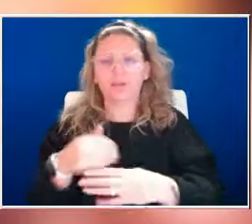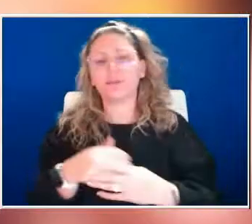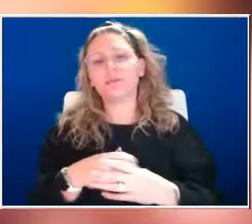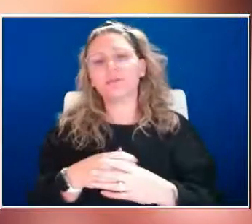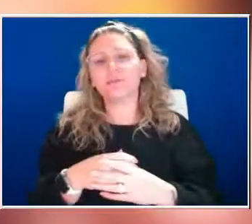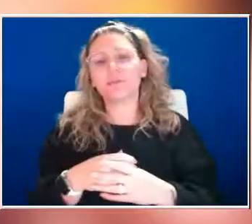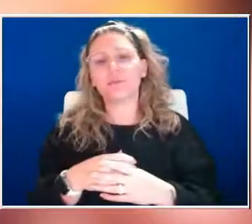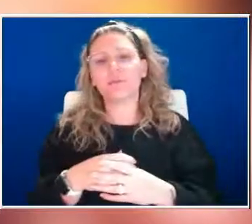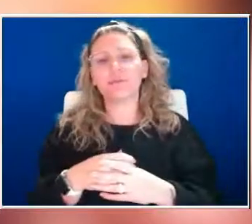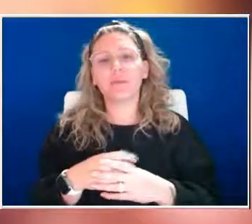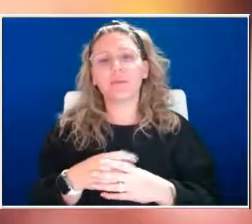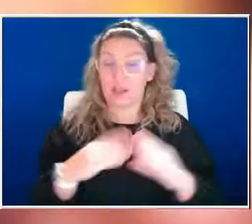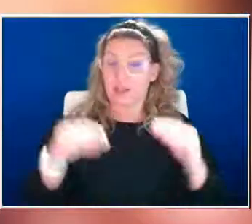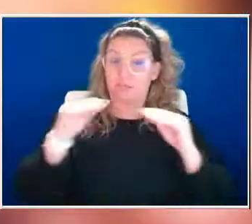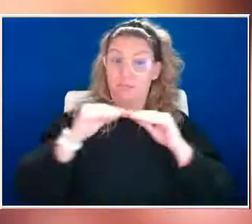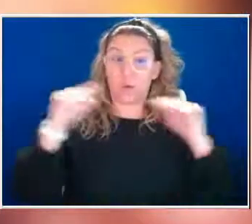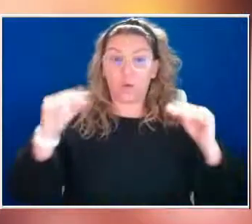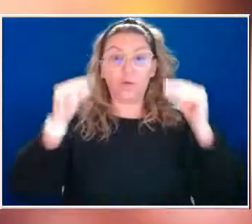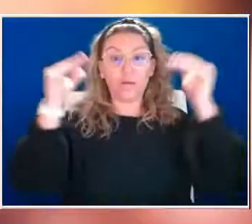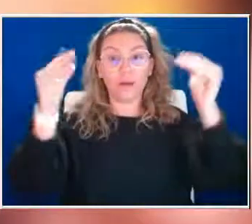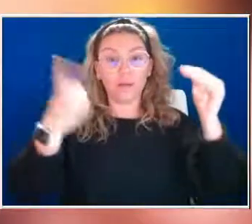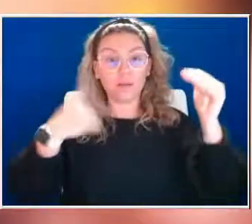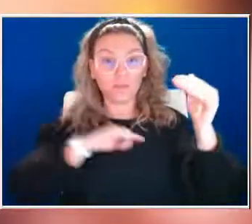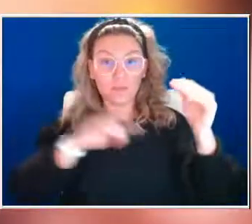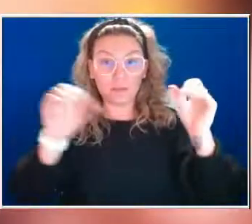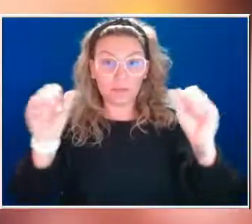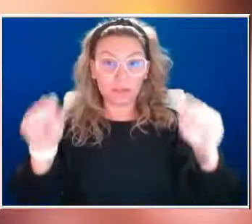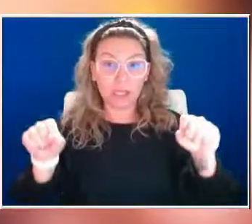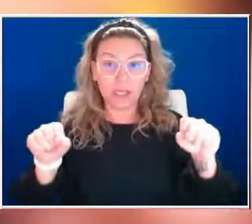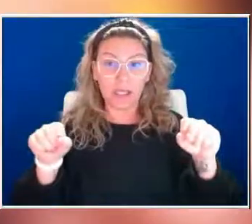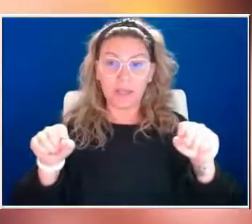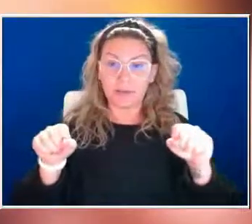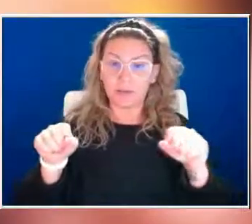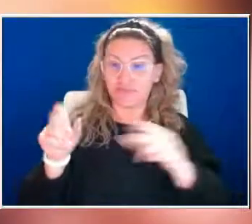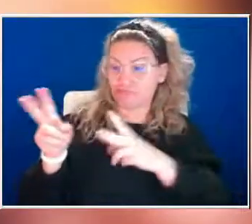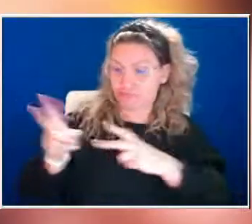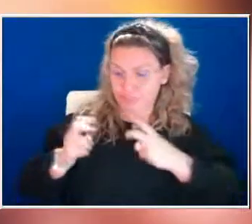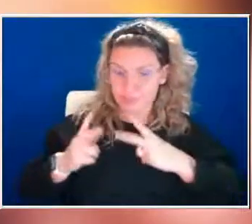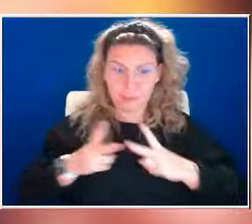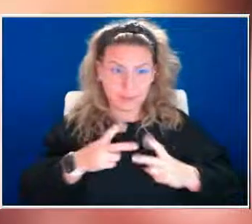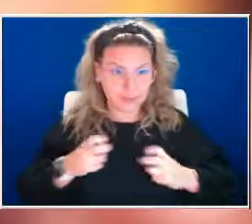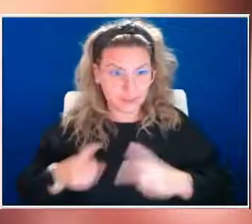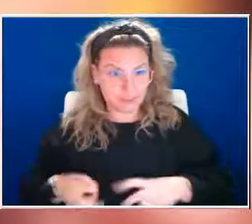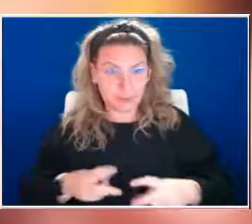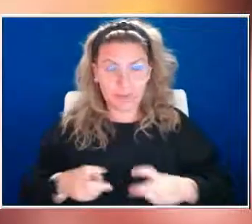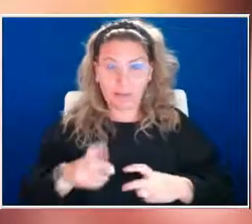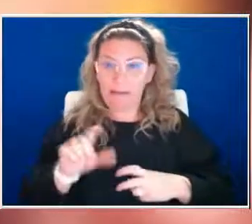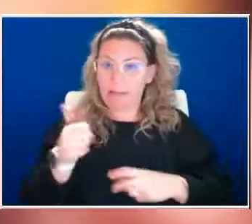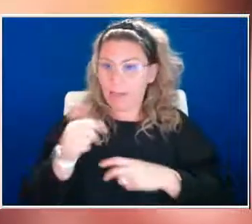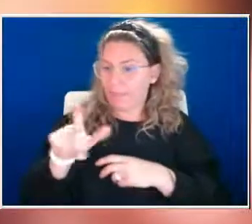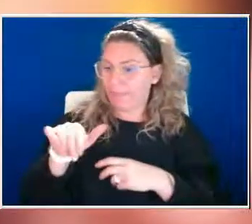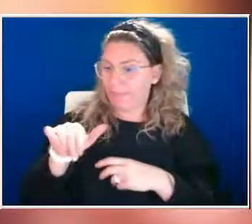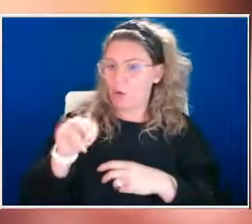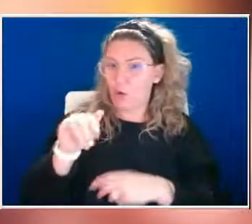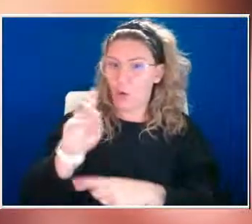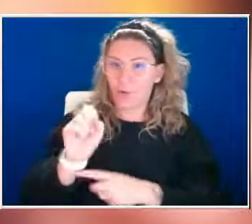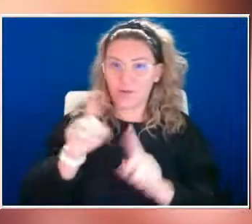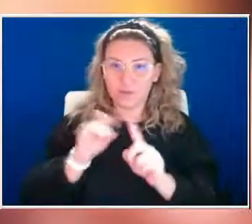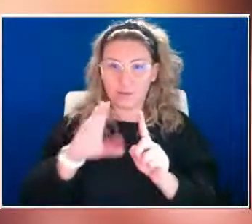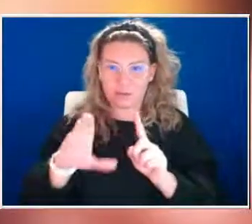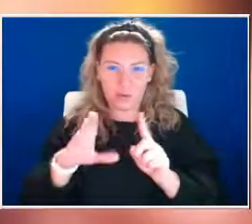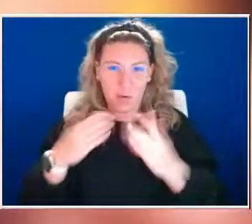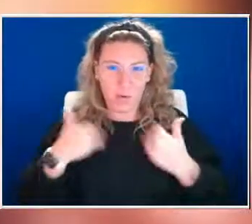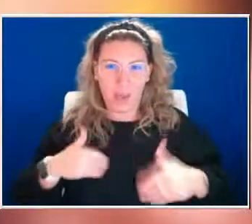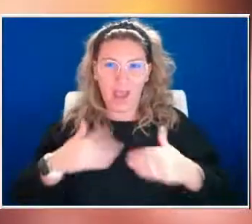Even more advanced, we can harvest lymph nodes from somewhere else on your body and, for lack of a better word, almost literally transplant